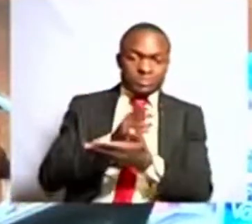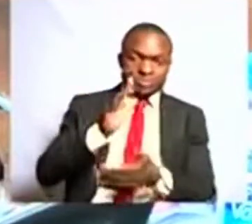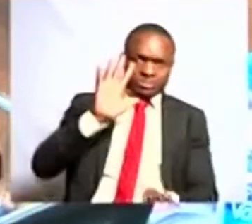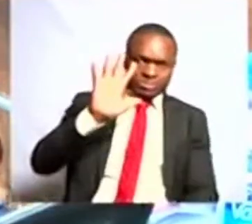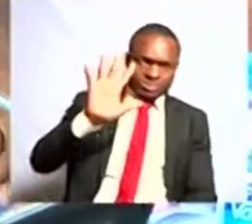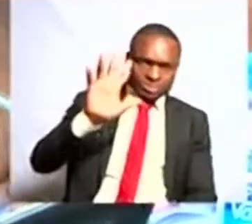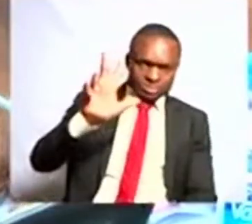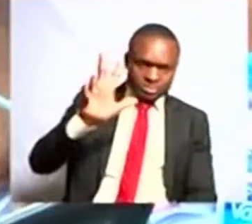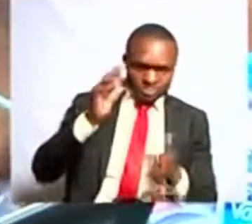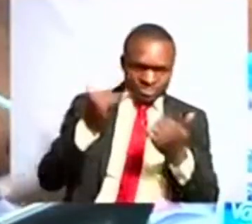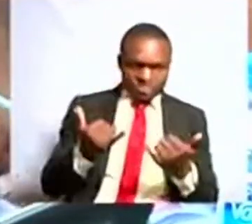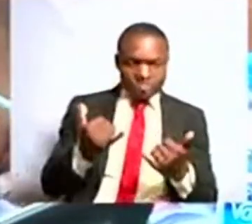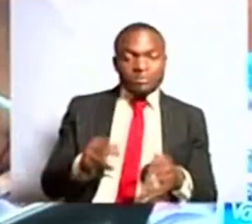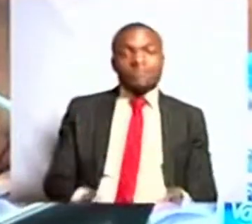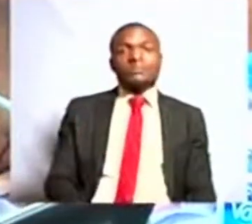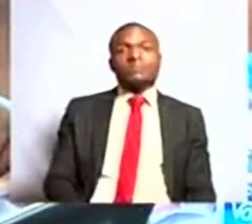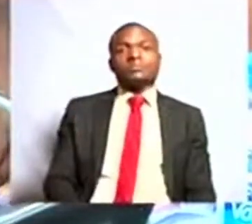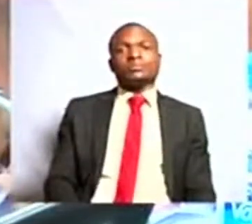now.